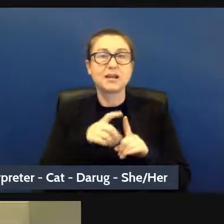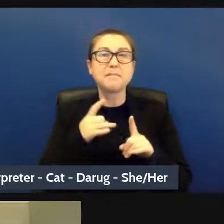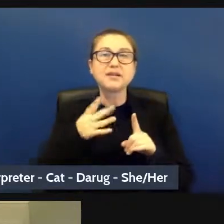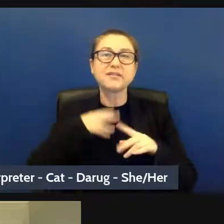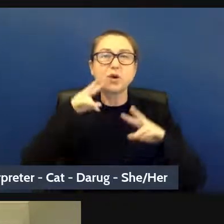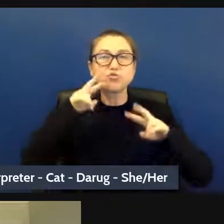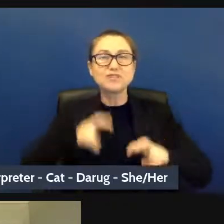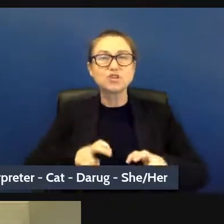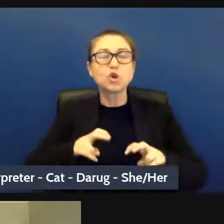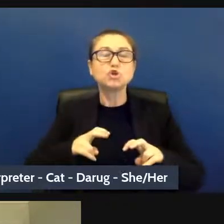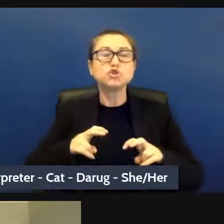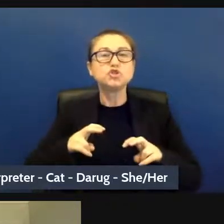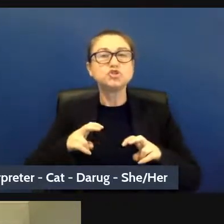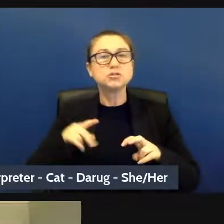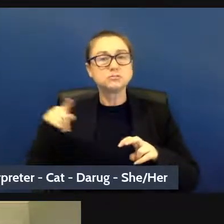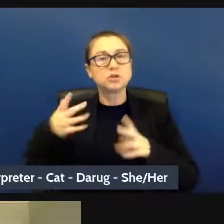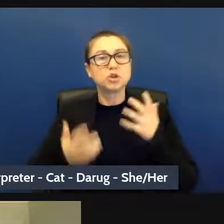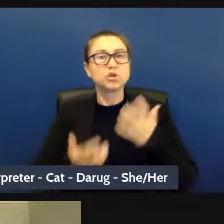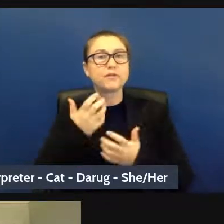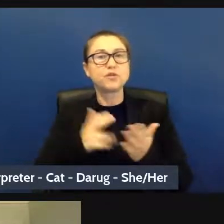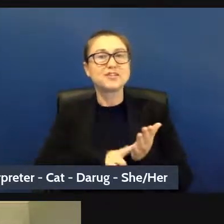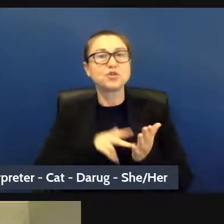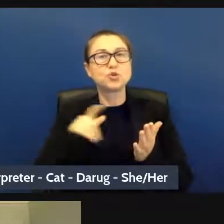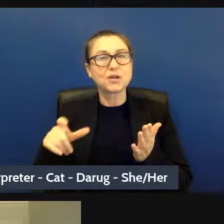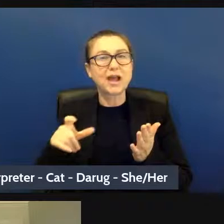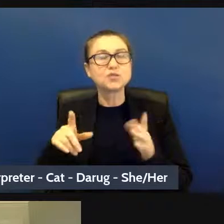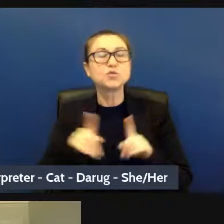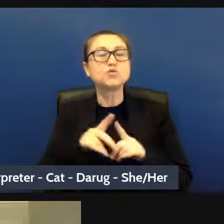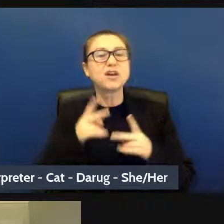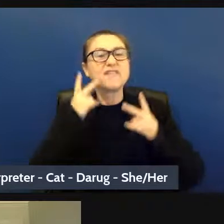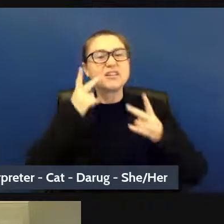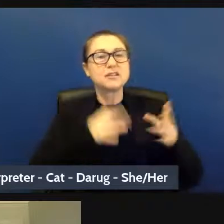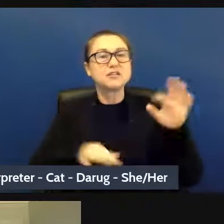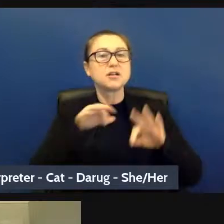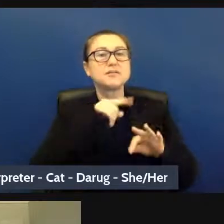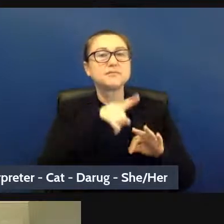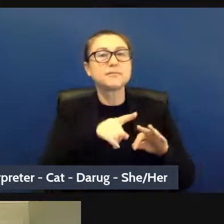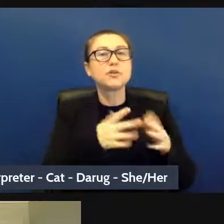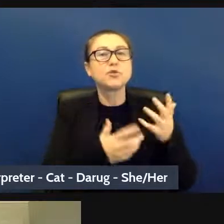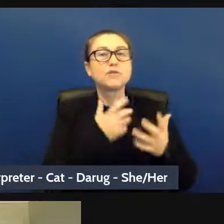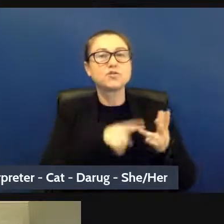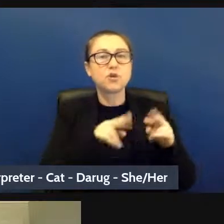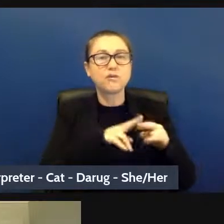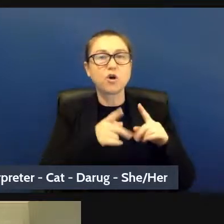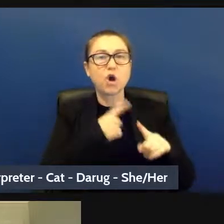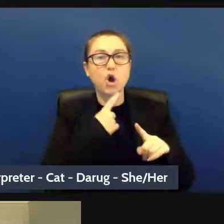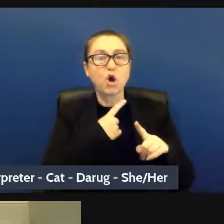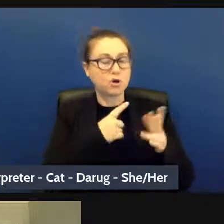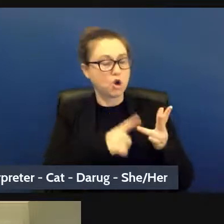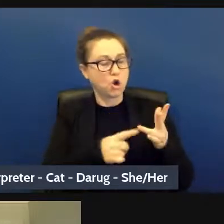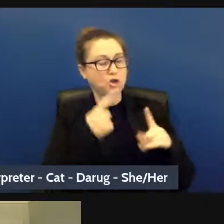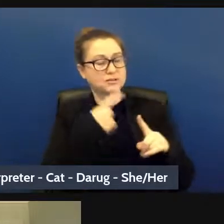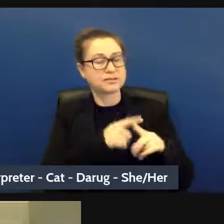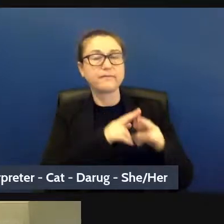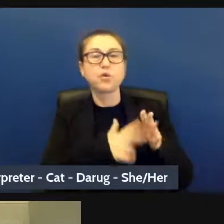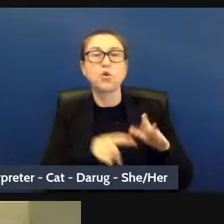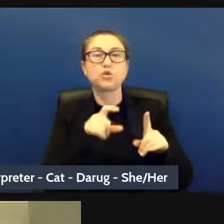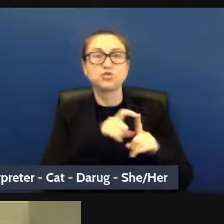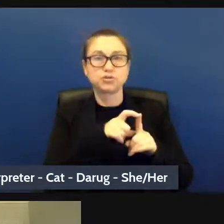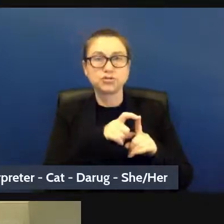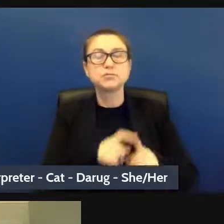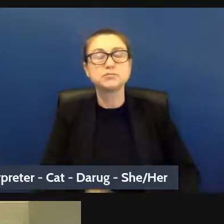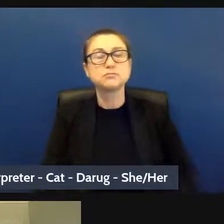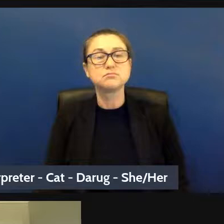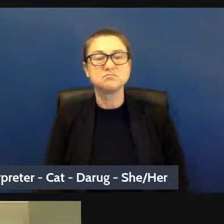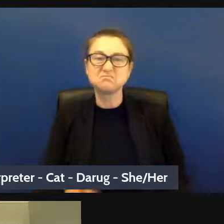fellow at the University of Newcastle and a visiting scientist at the University of Oxford. So I'm what